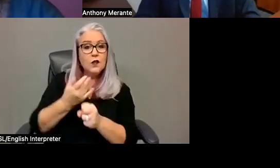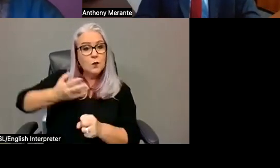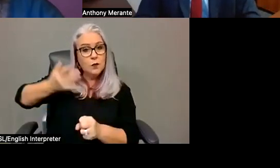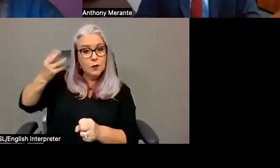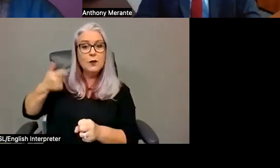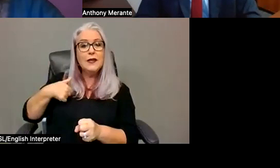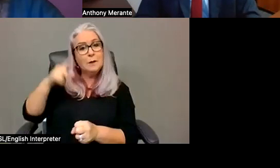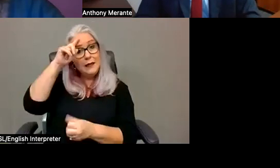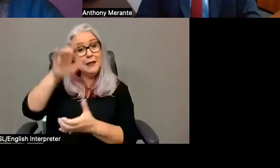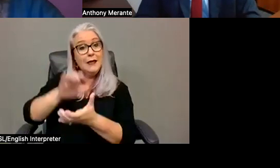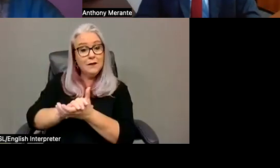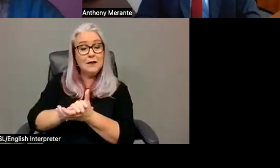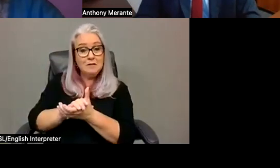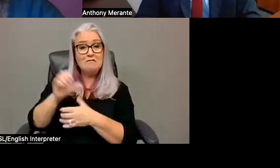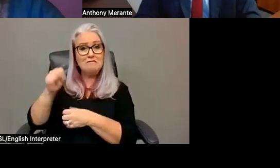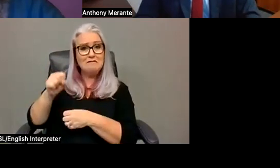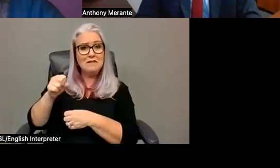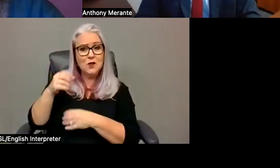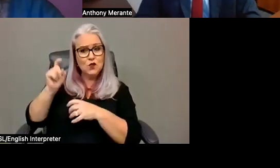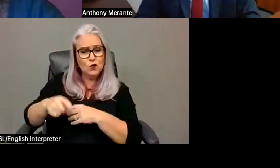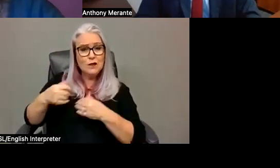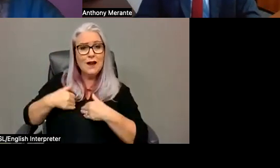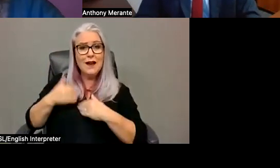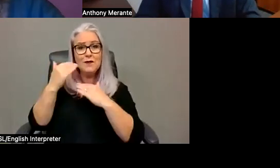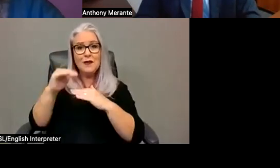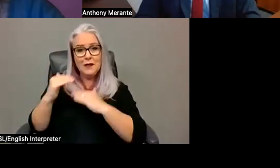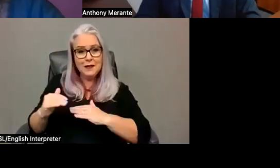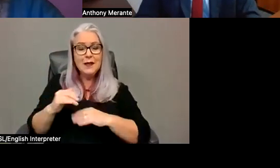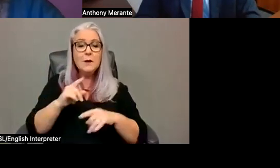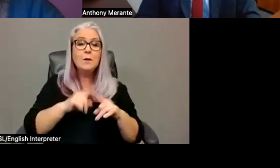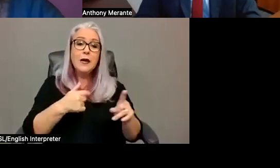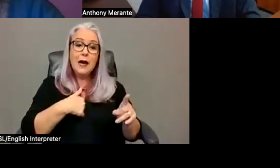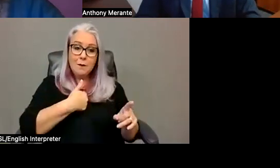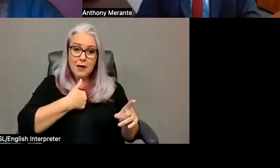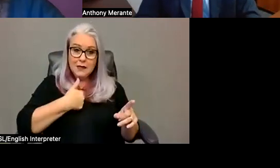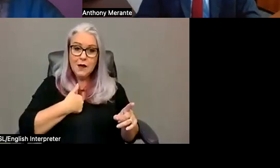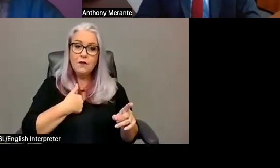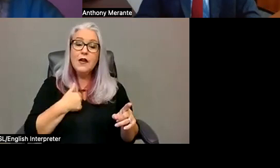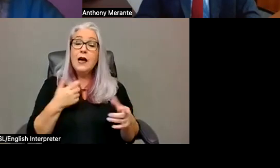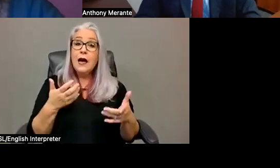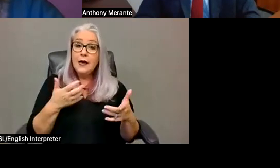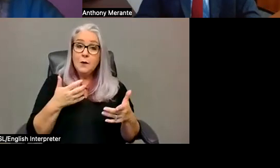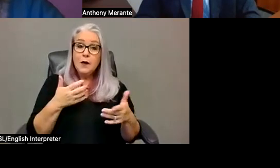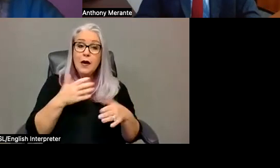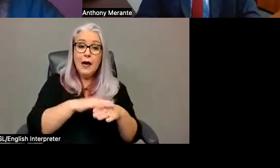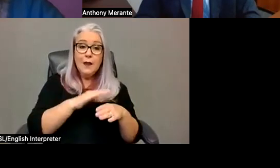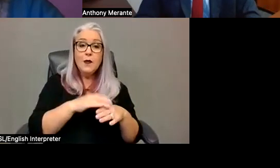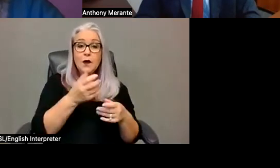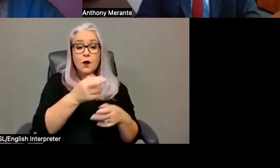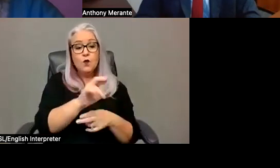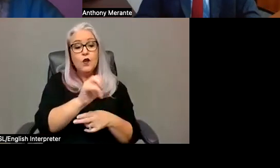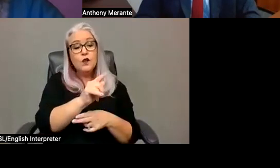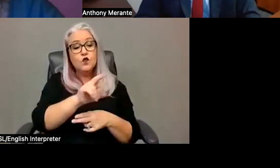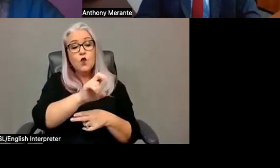term limits. But again, as far as term limits, as you know, I'm running on the Restore Term Limit line, so that when I